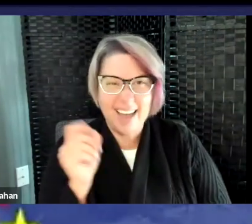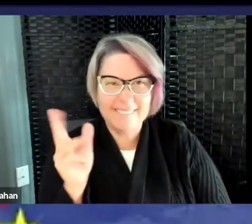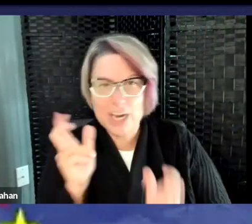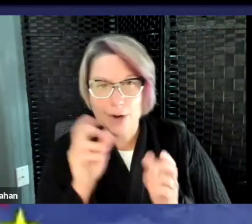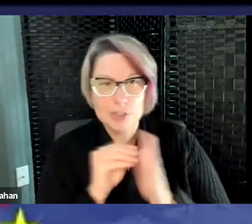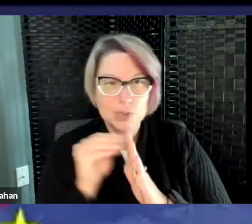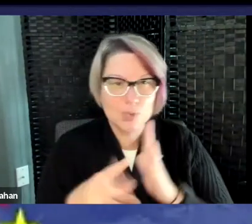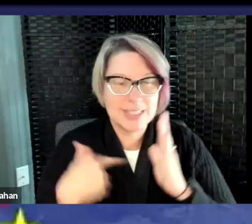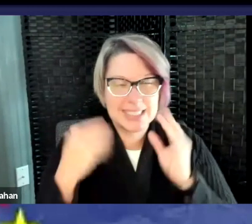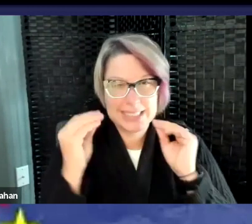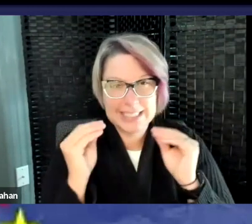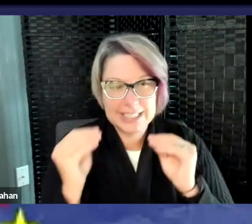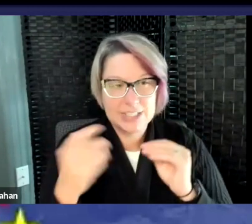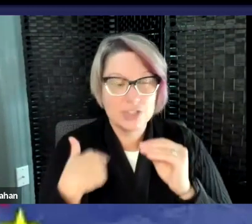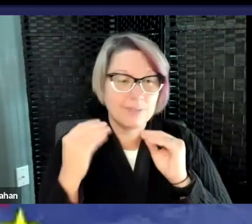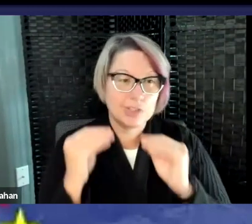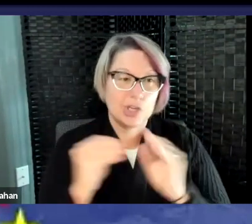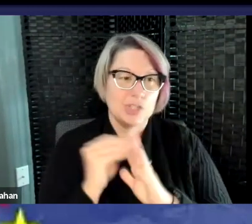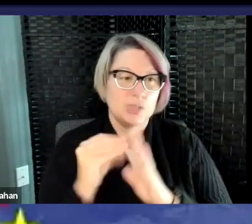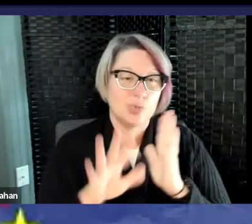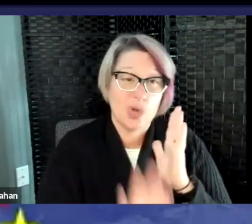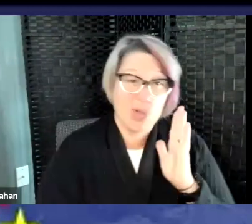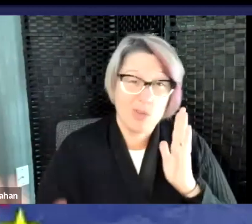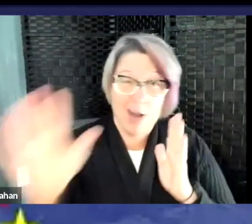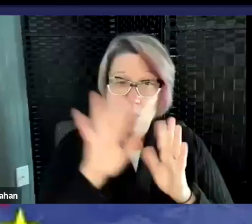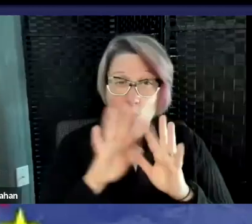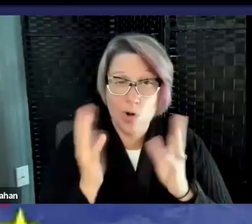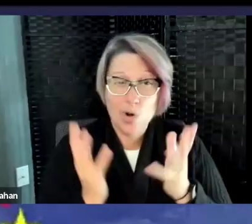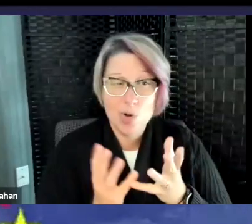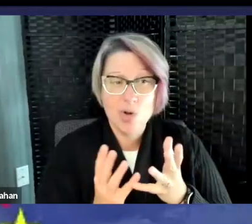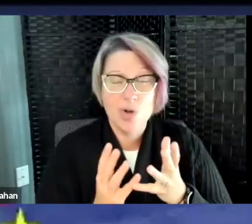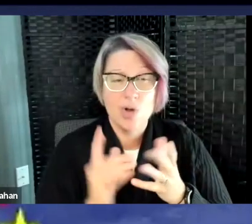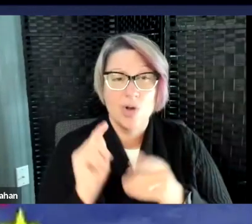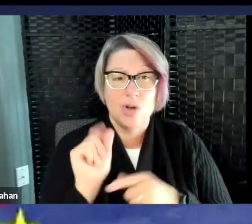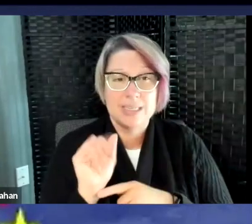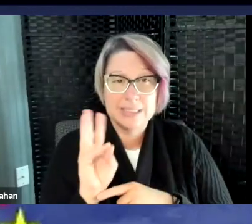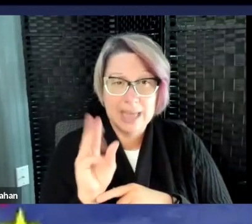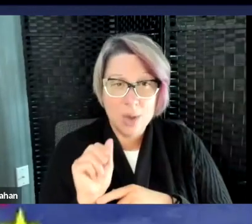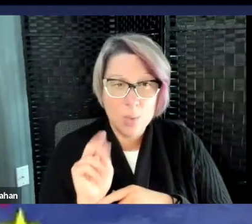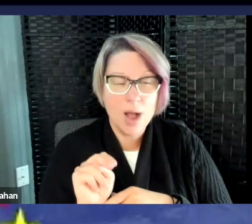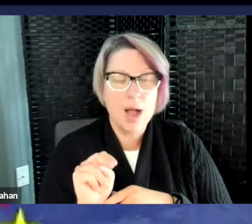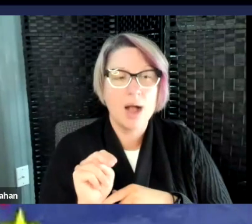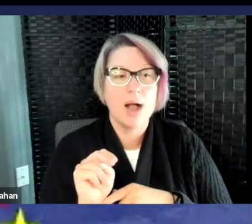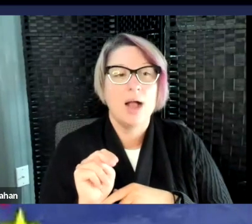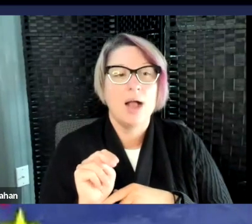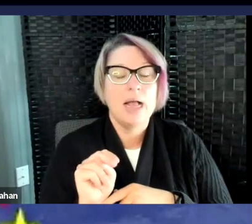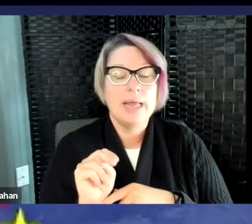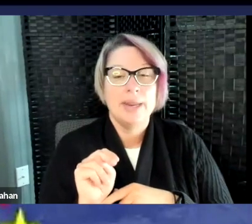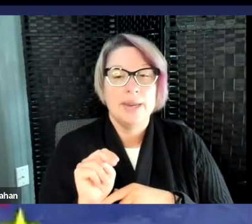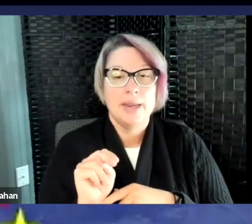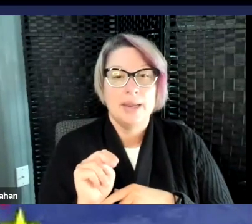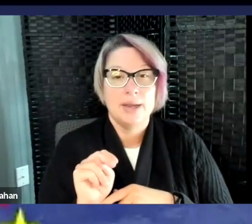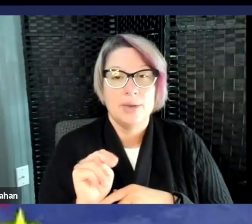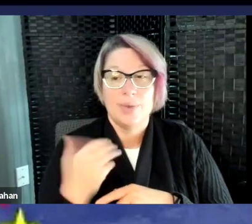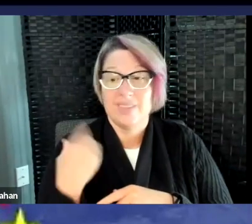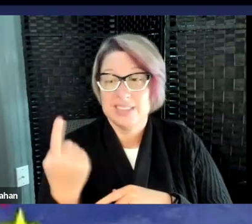that I teach. I've taught students really all around the world. Go to Taiwan. I know we got someone in British